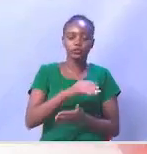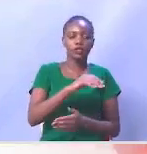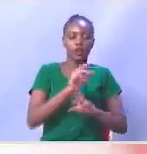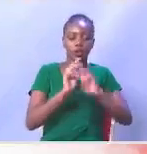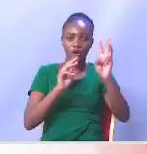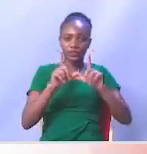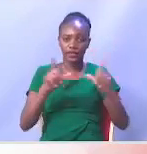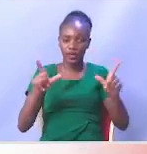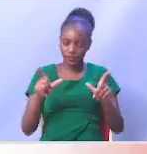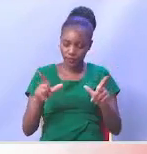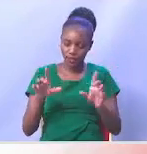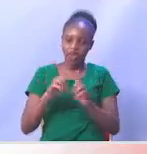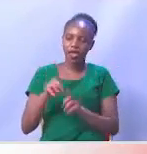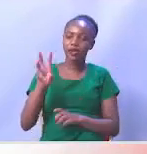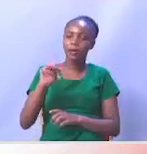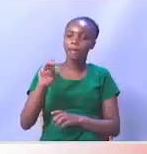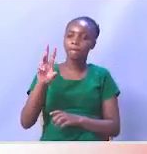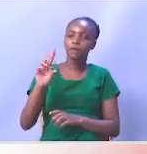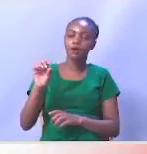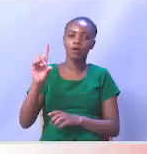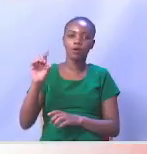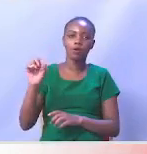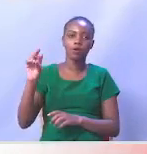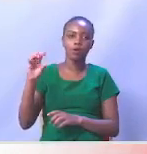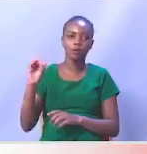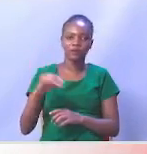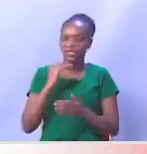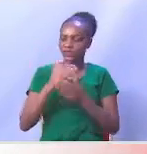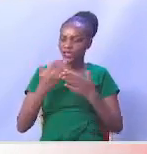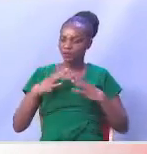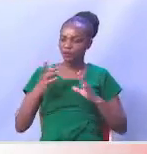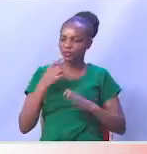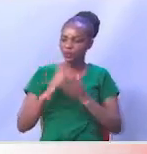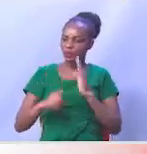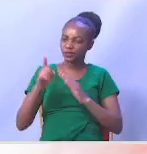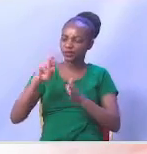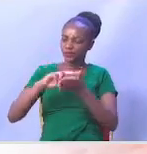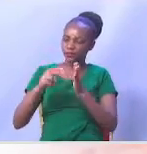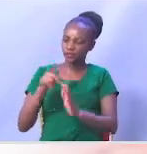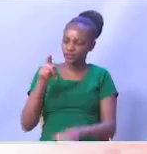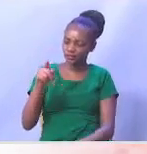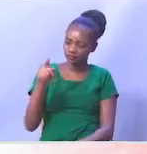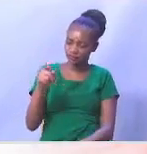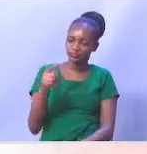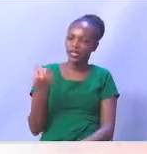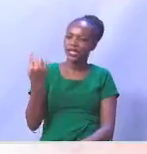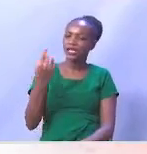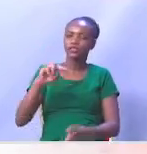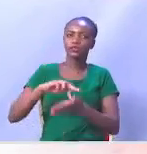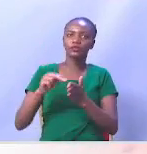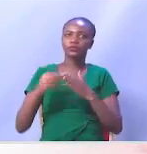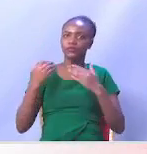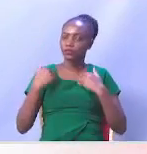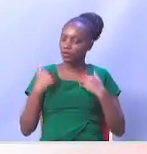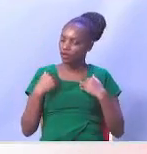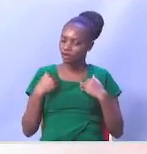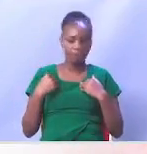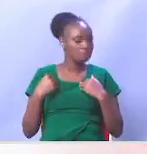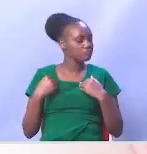20 minutes. Many of you will just look at this project and say that this is the only project that we are doing.